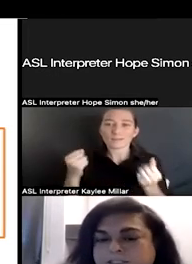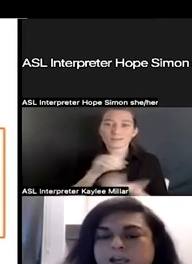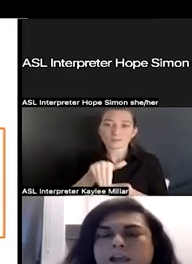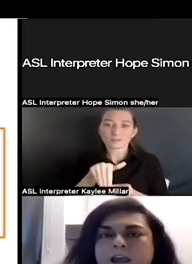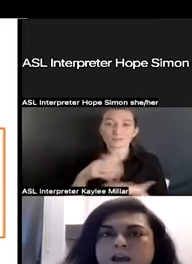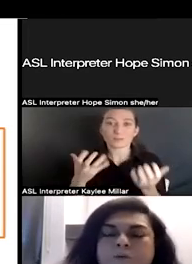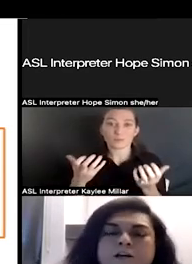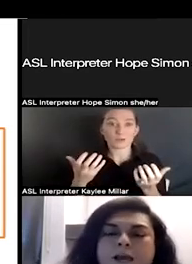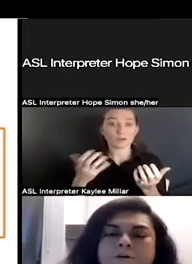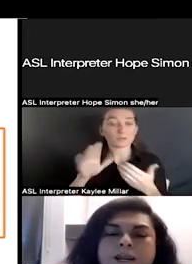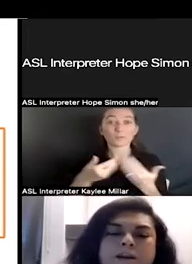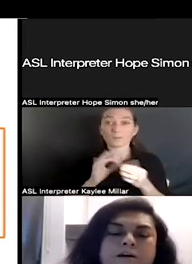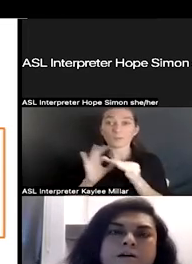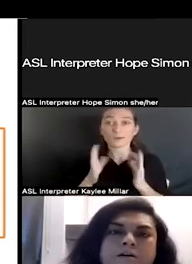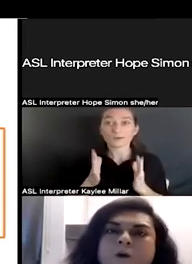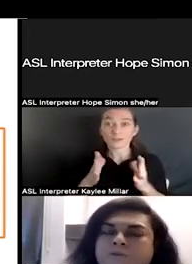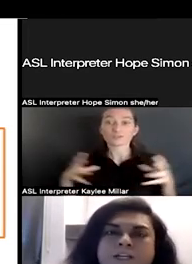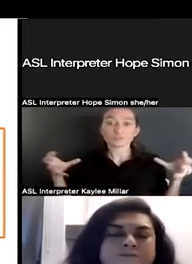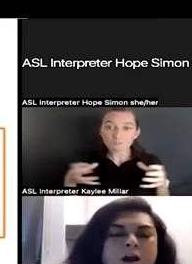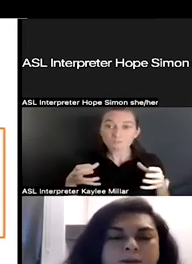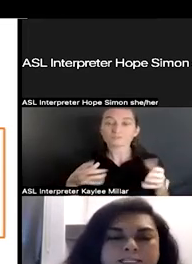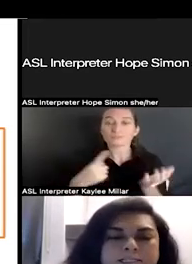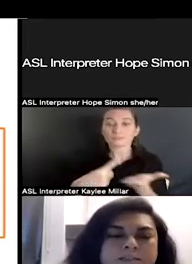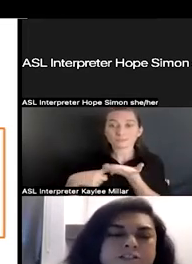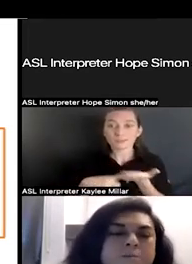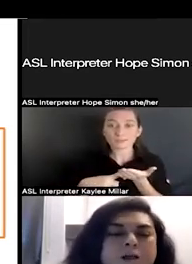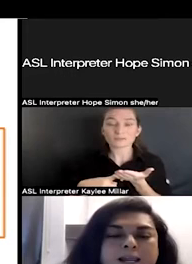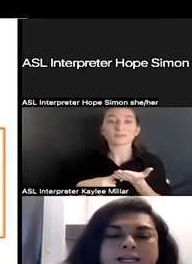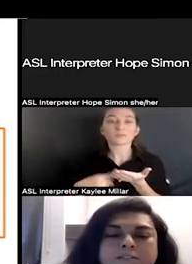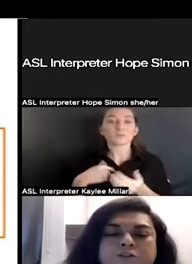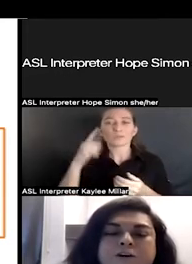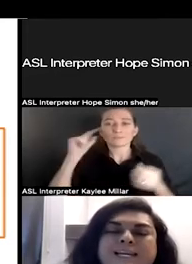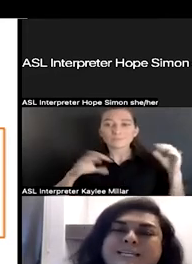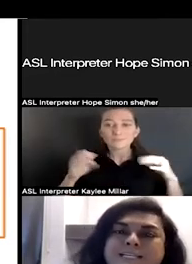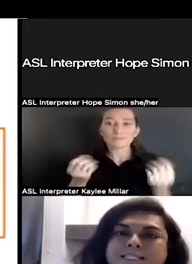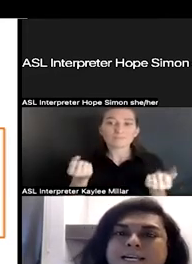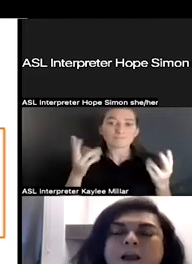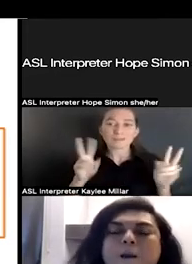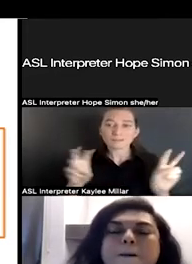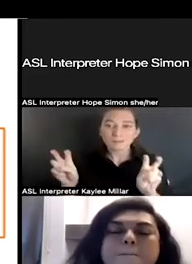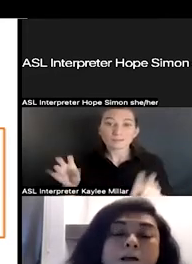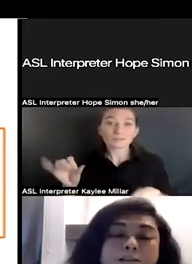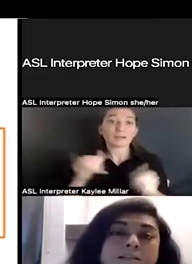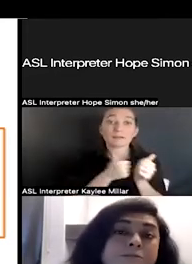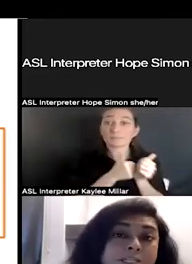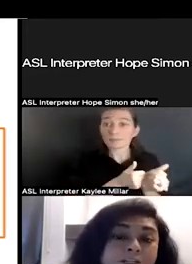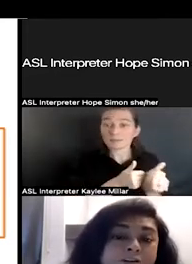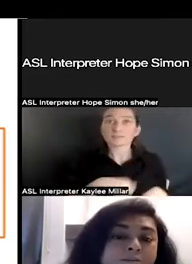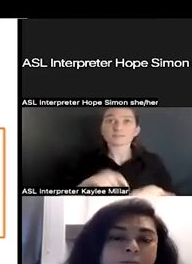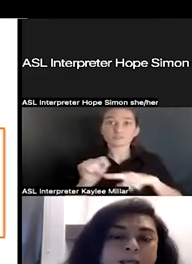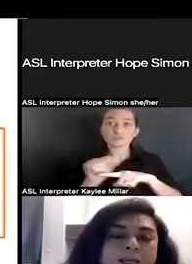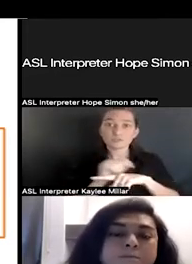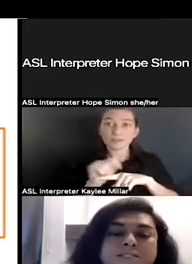coordinators. We collaborate on a wide range of topics, such as compliance, training and testing, policy and